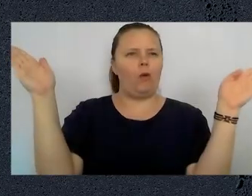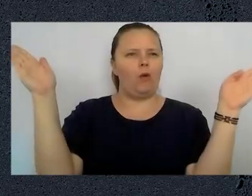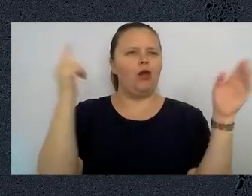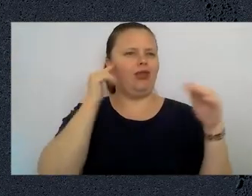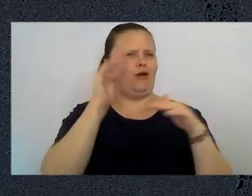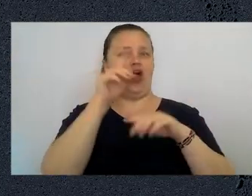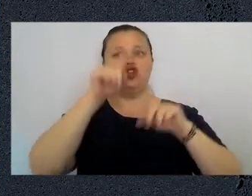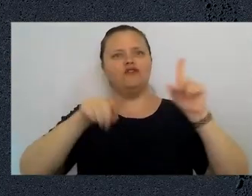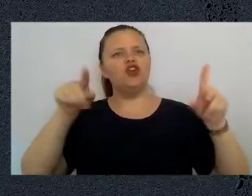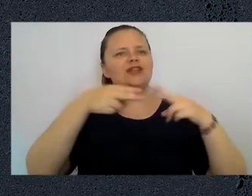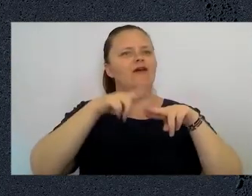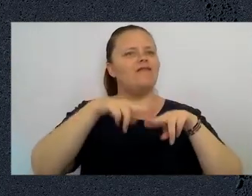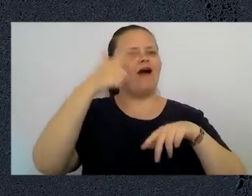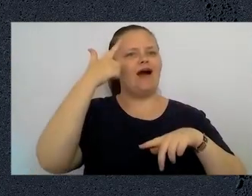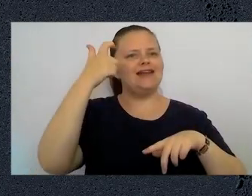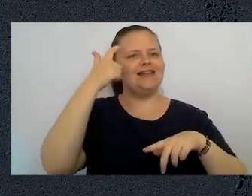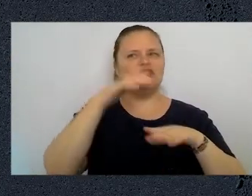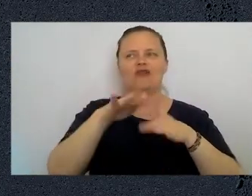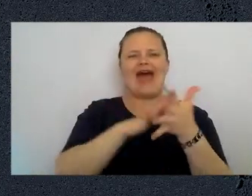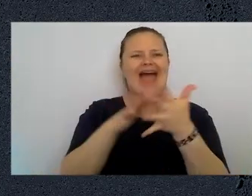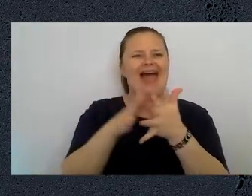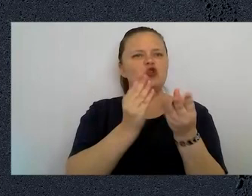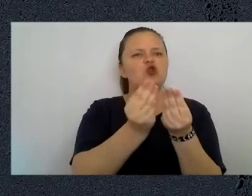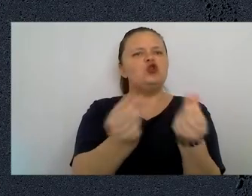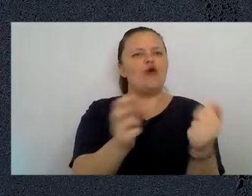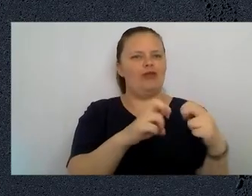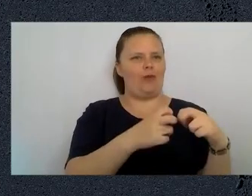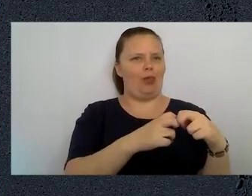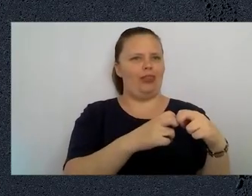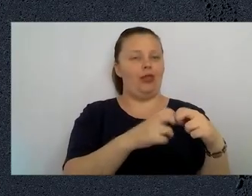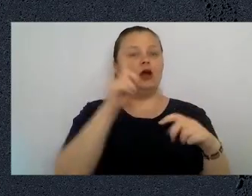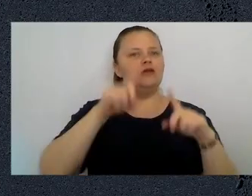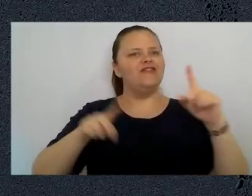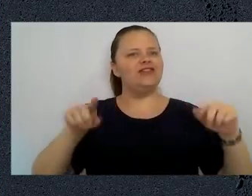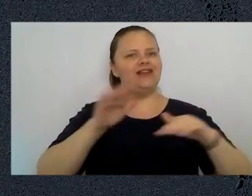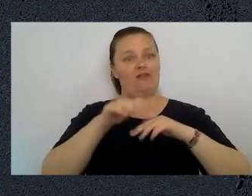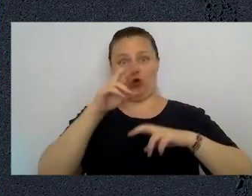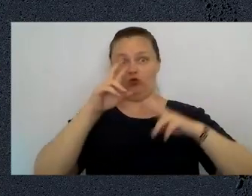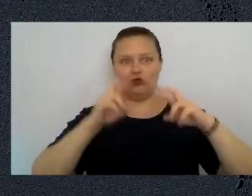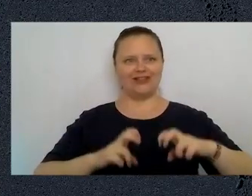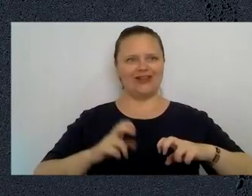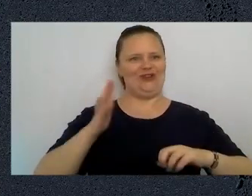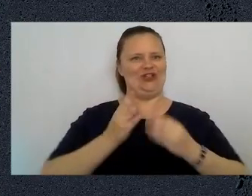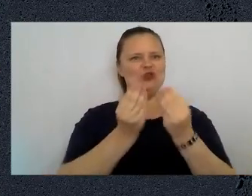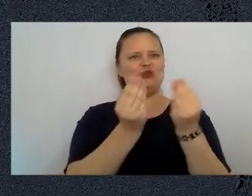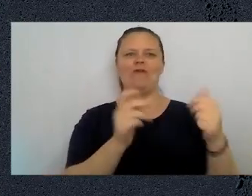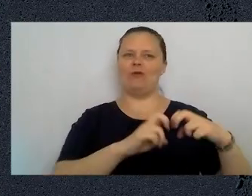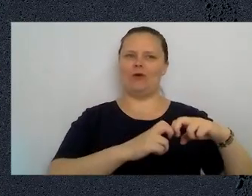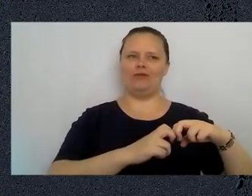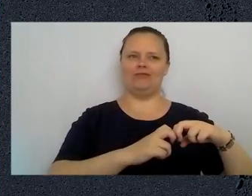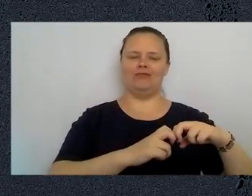ideas that are required to solve a problem, the diversity of the research that is required to solve the problem, the diversity